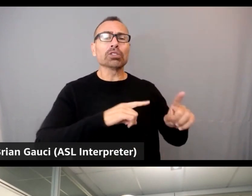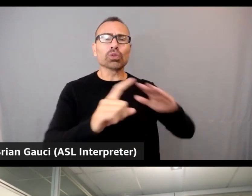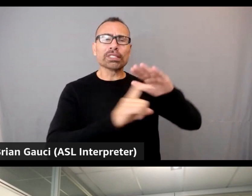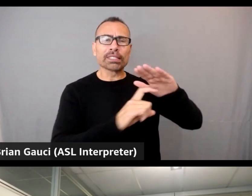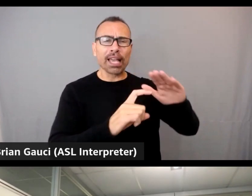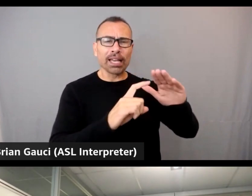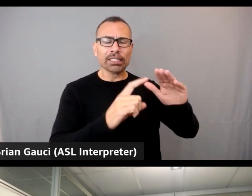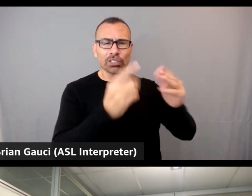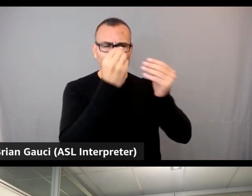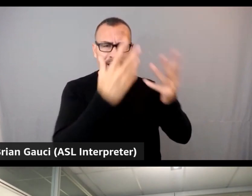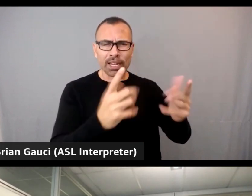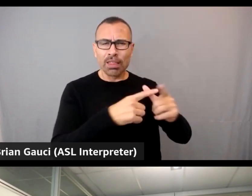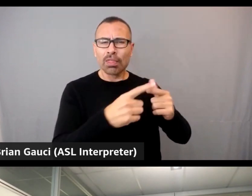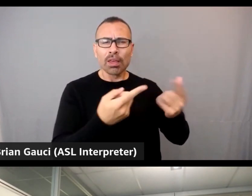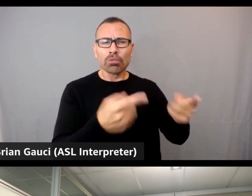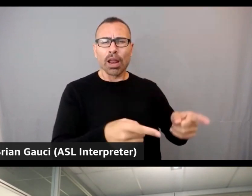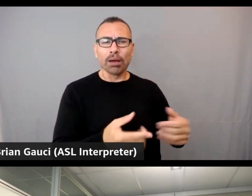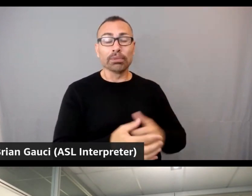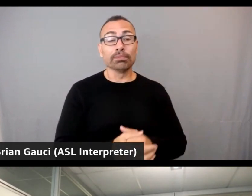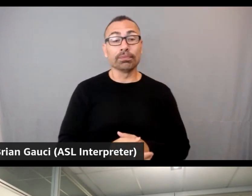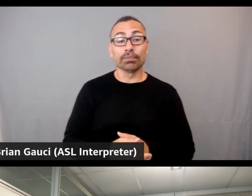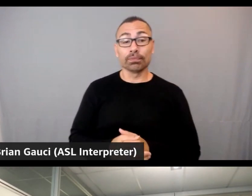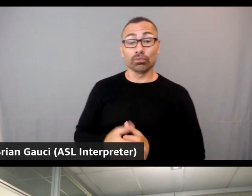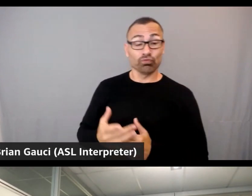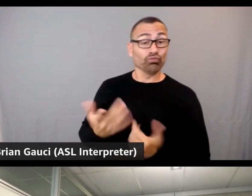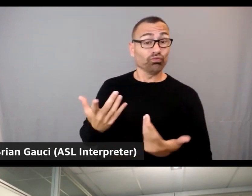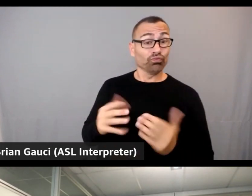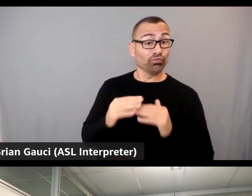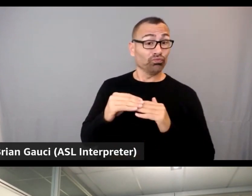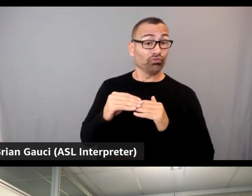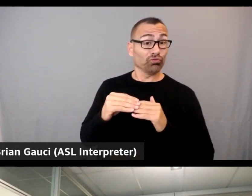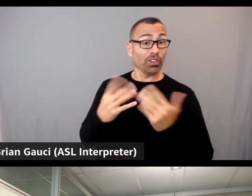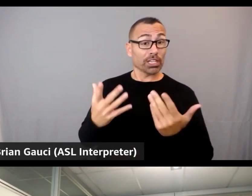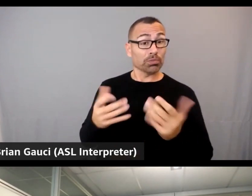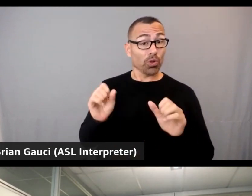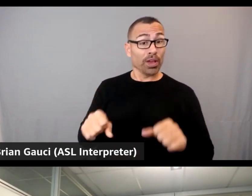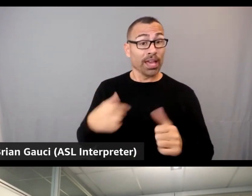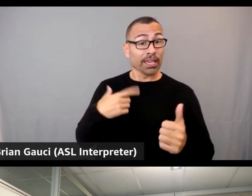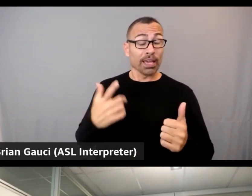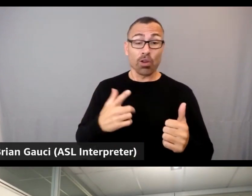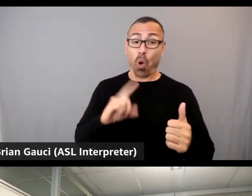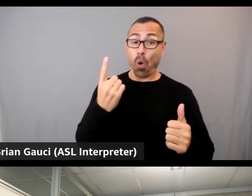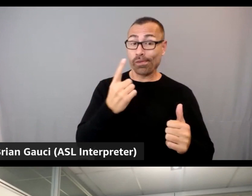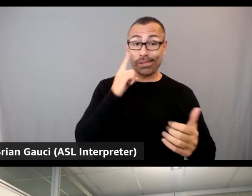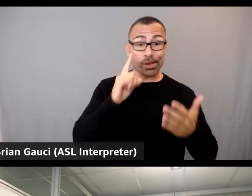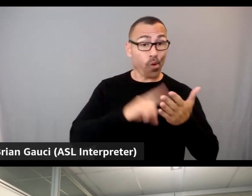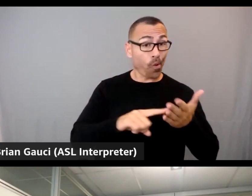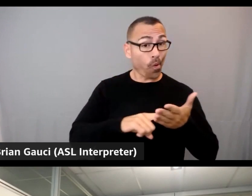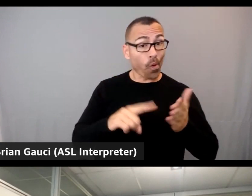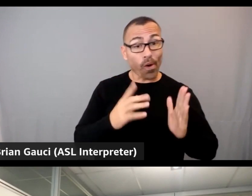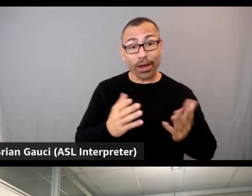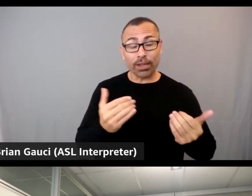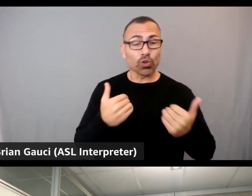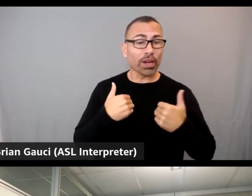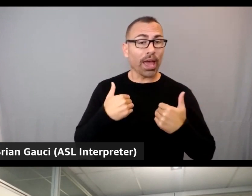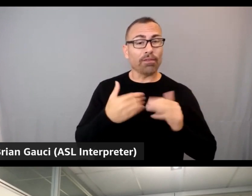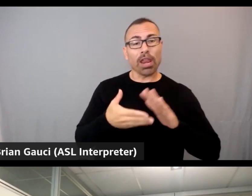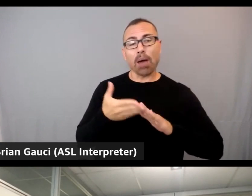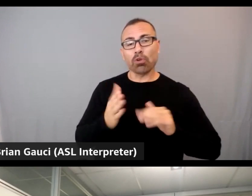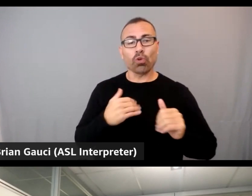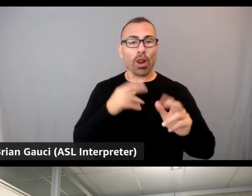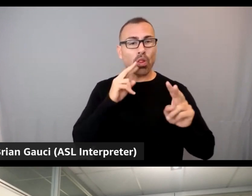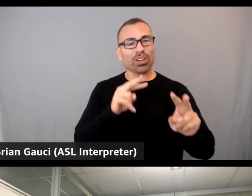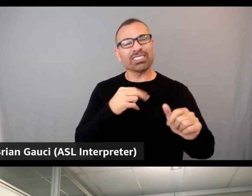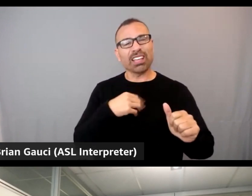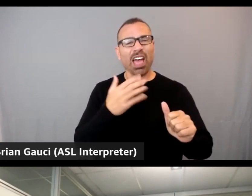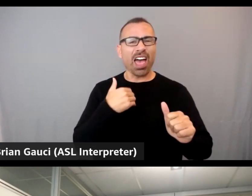of, it can either simply audit, right? At which point an operator can come along, say, okay, there's bad data here. I need to, investigate